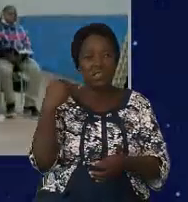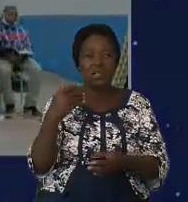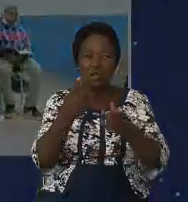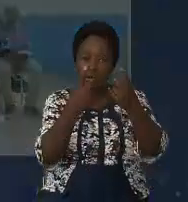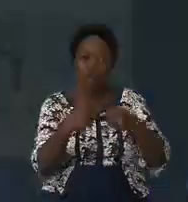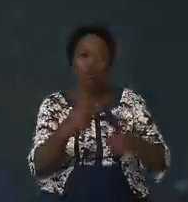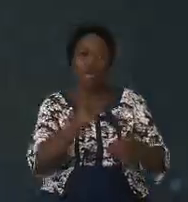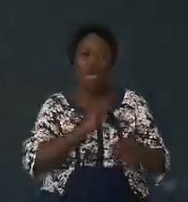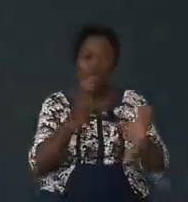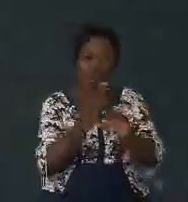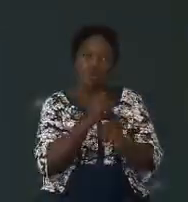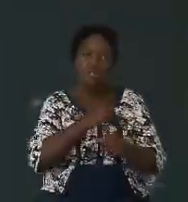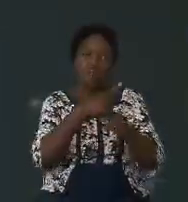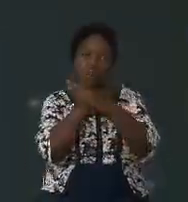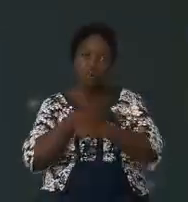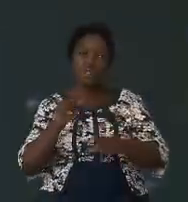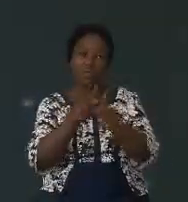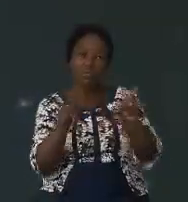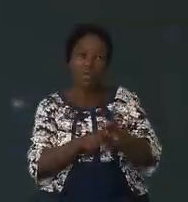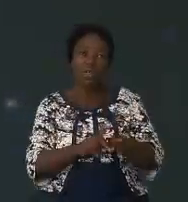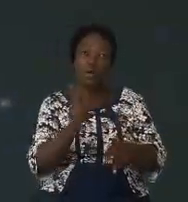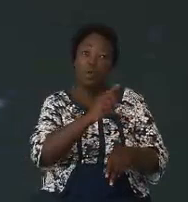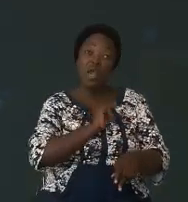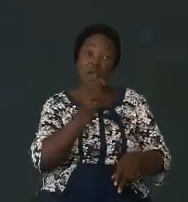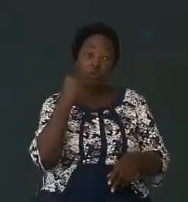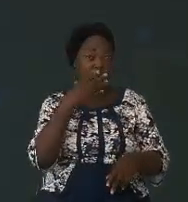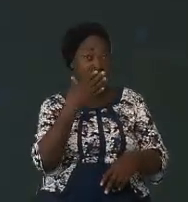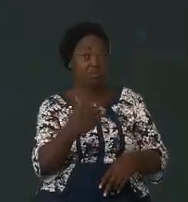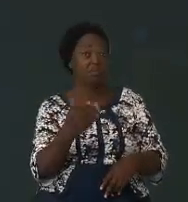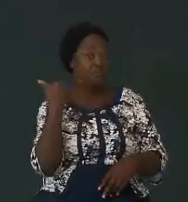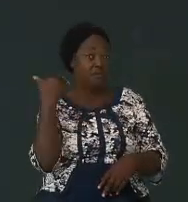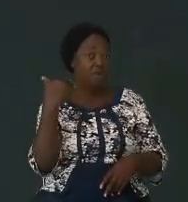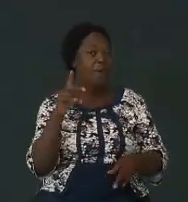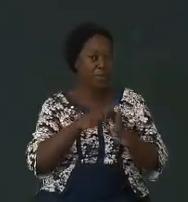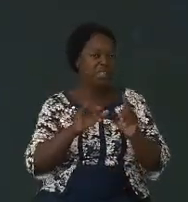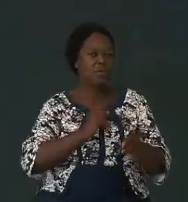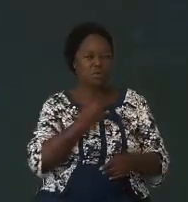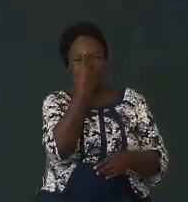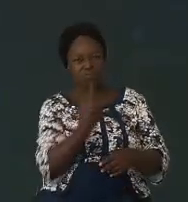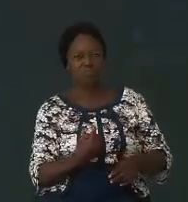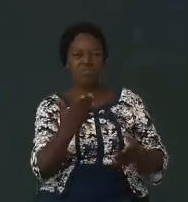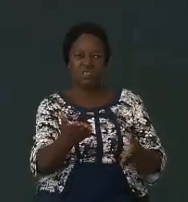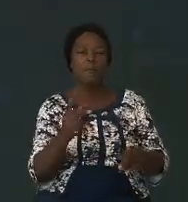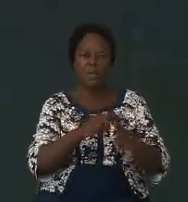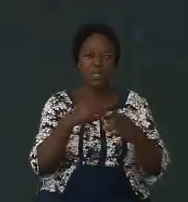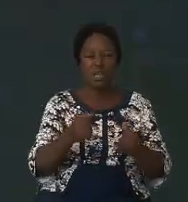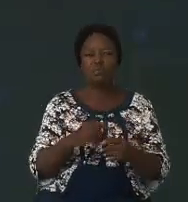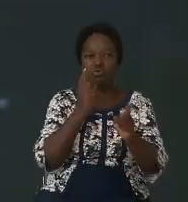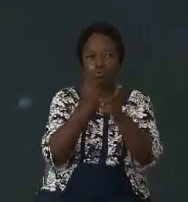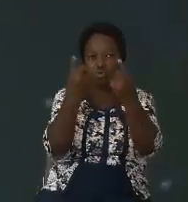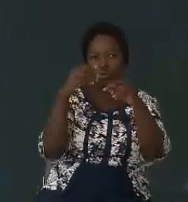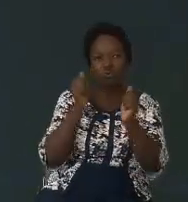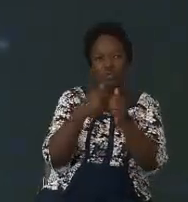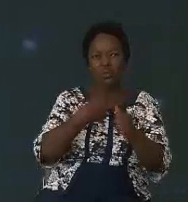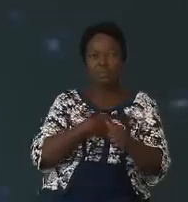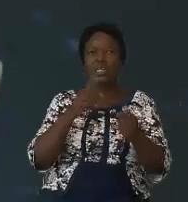spirit said, come. I got a resting place where I was before, but I was alone there. And therefore the